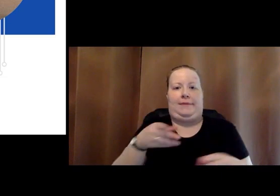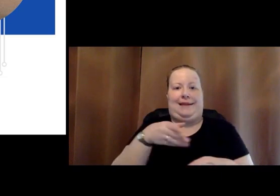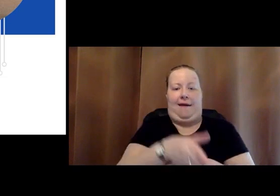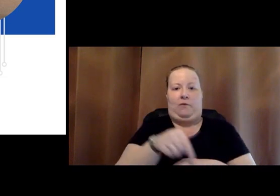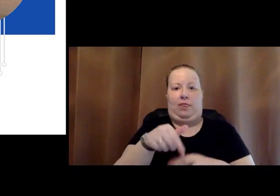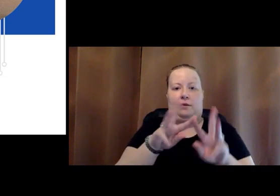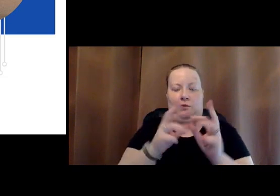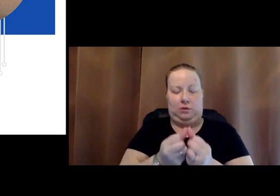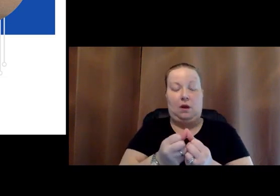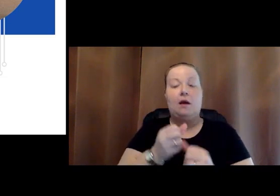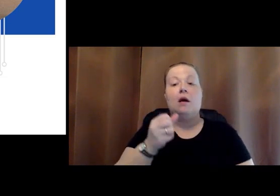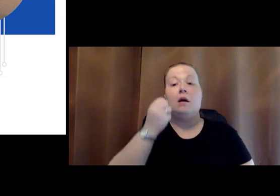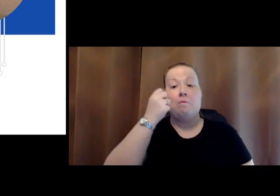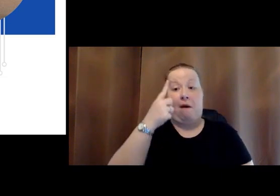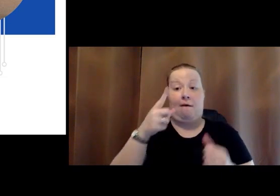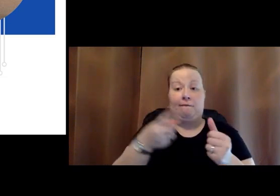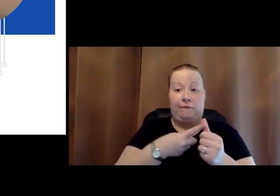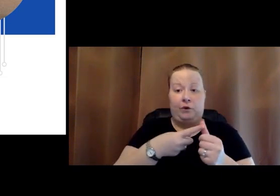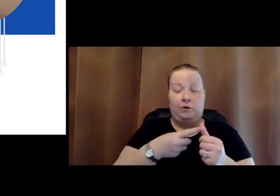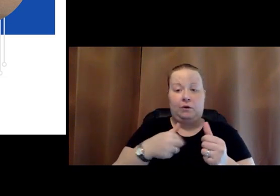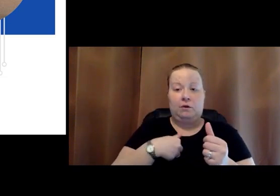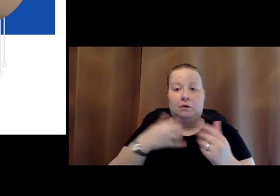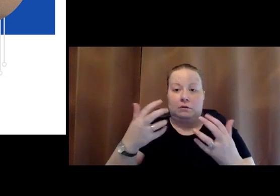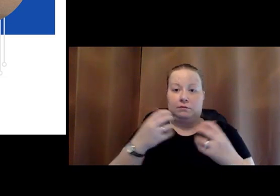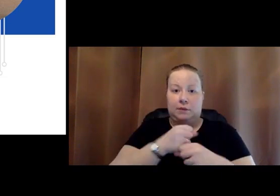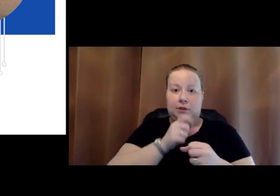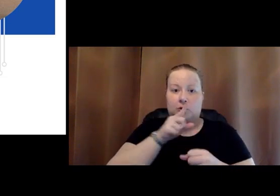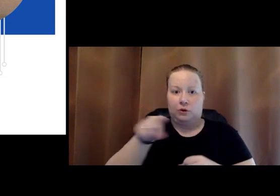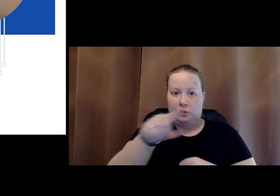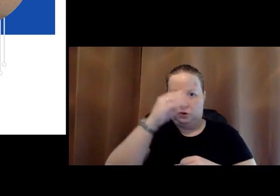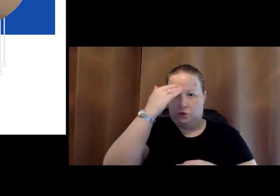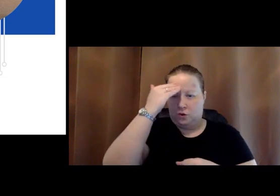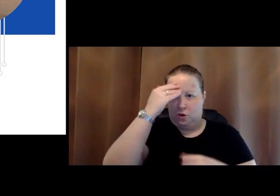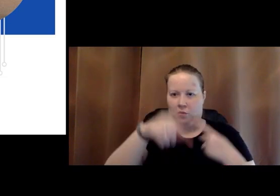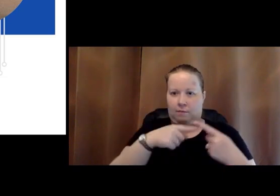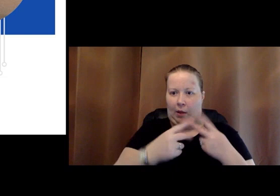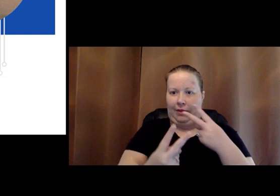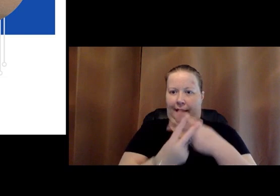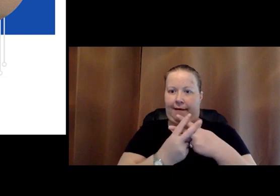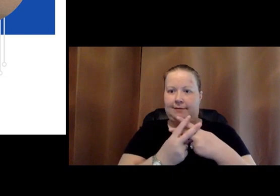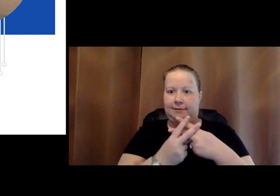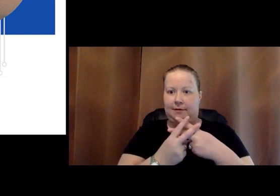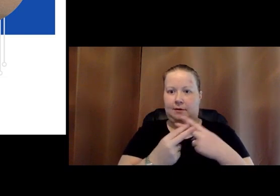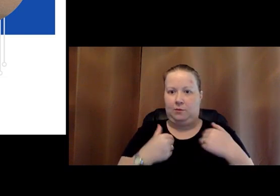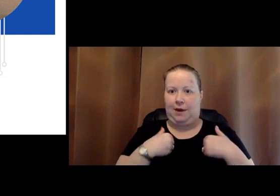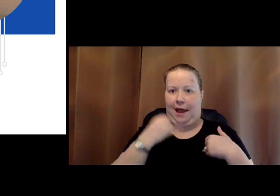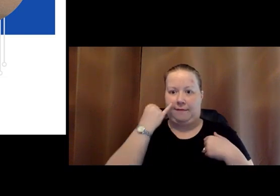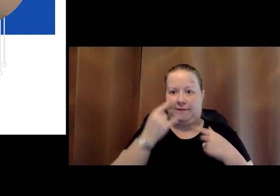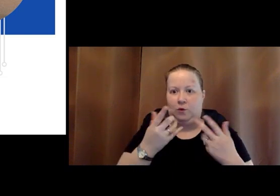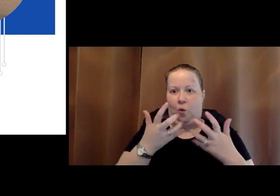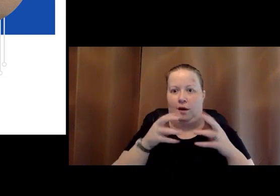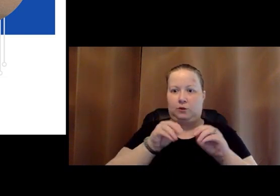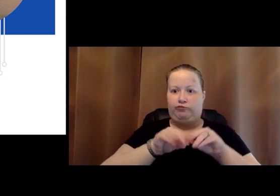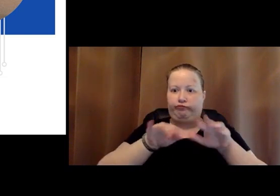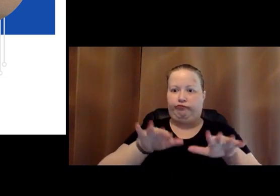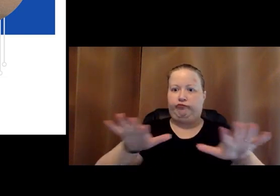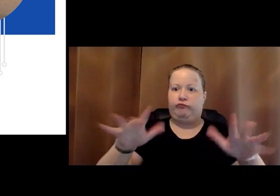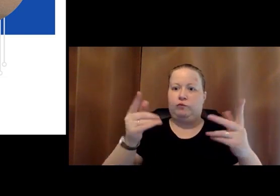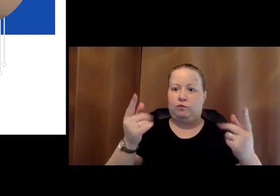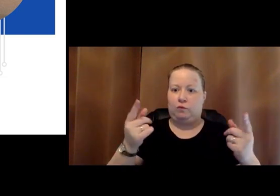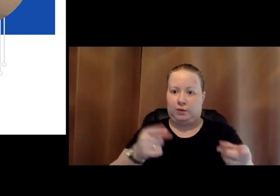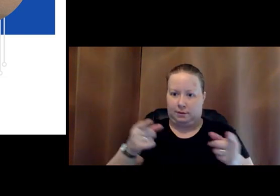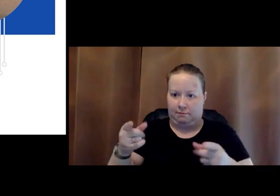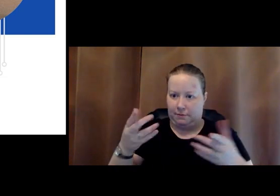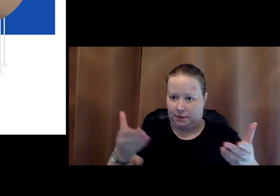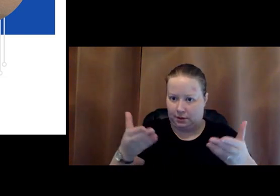just want to make sure that everyone knows about the hashtag that we have for those who are interested in amplifying what's going on here and what happens after it.